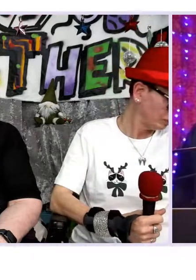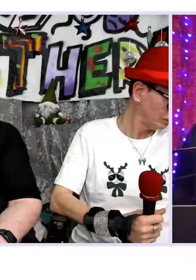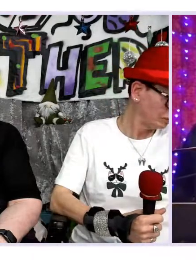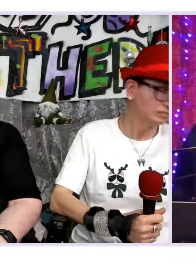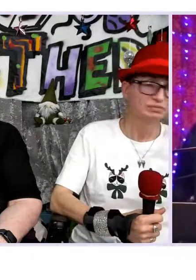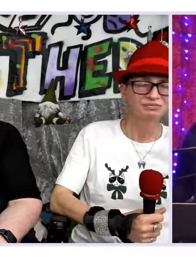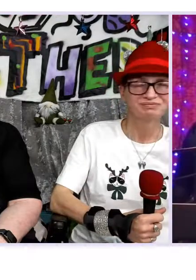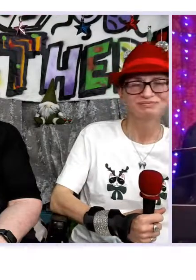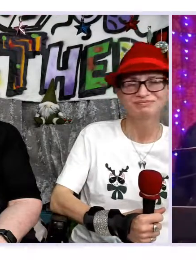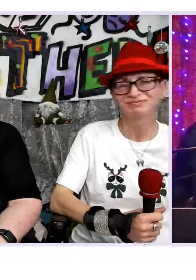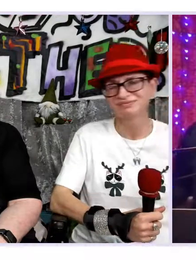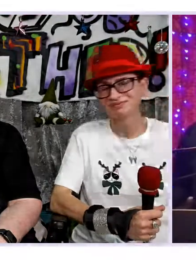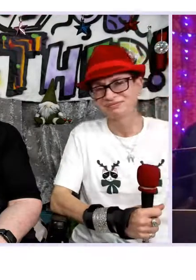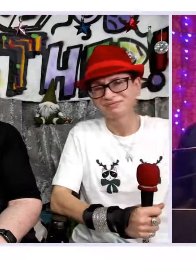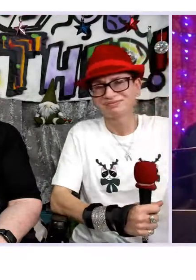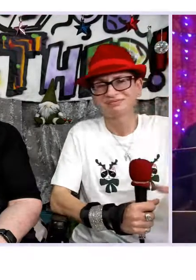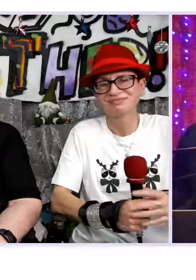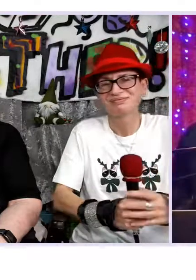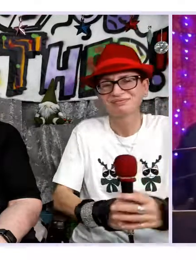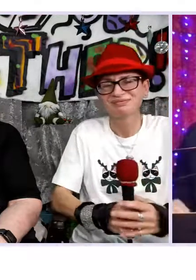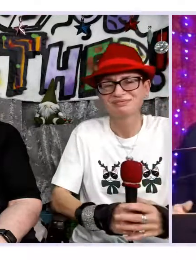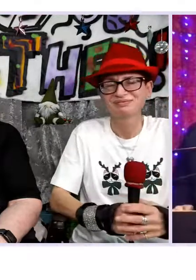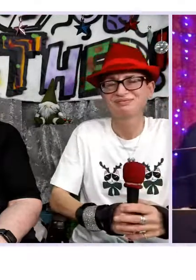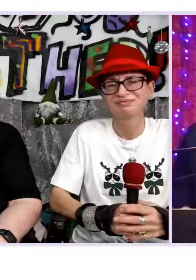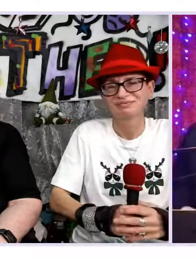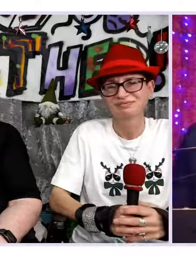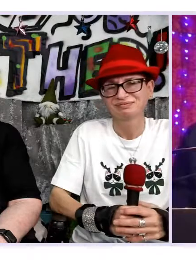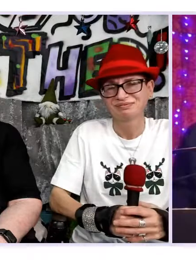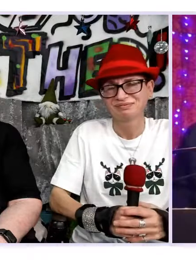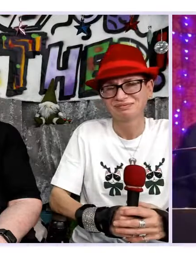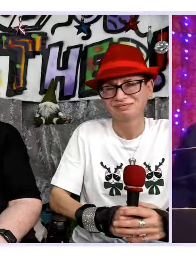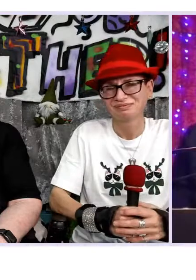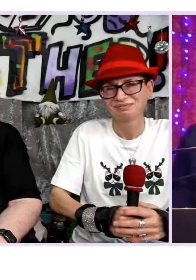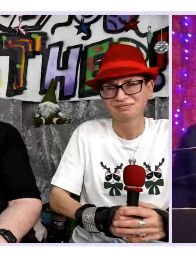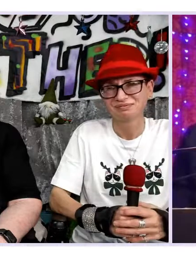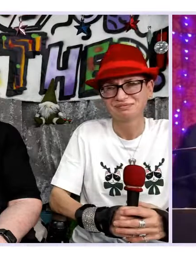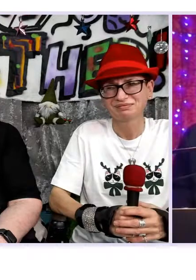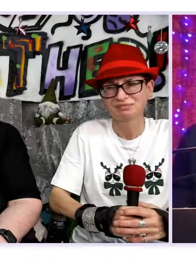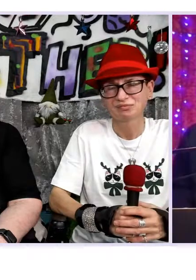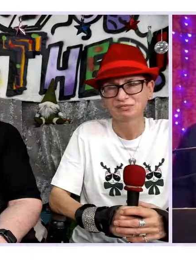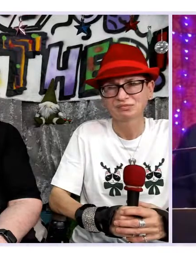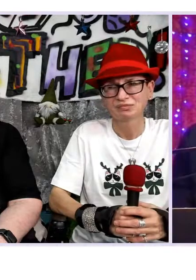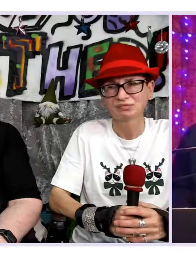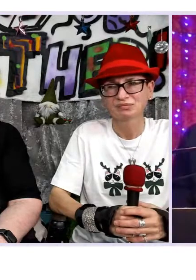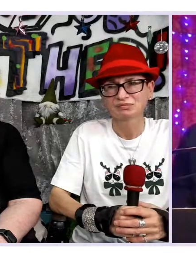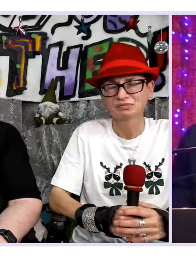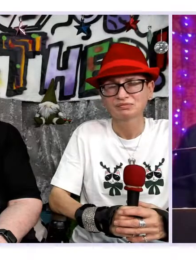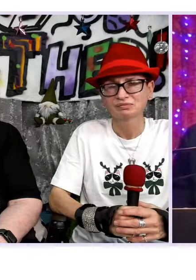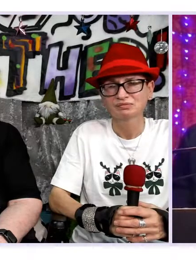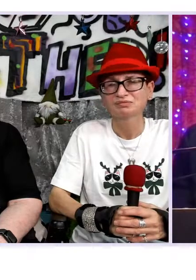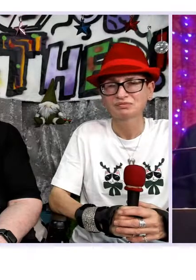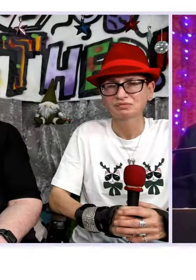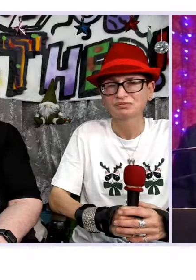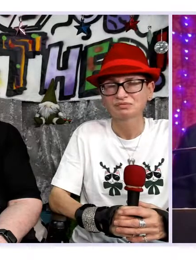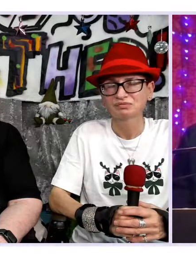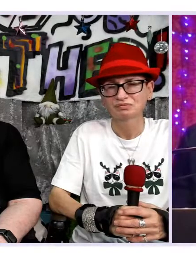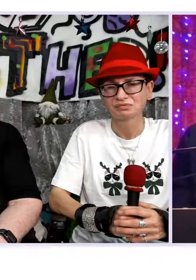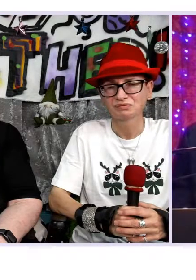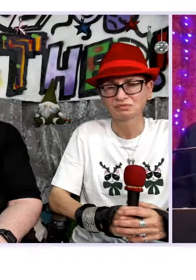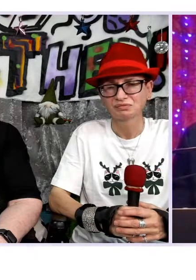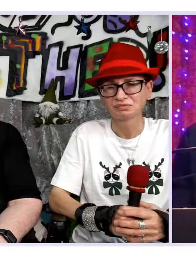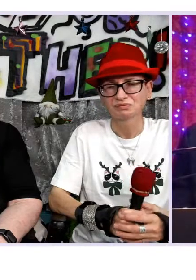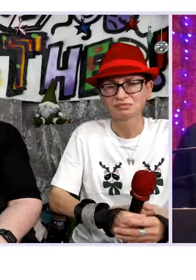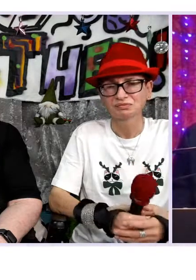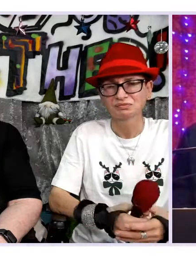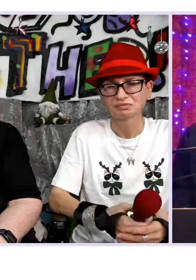while because I'm friends with one of them on Facebook. So that it was quite, it's always one of those weird things. It's quite nice to kind of see,